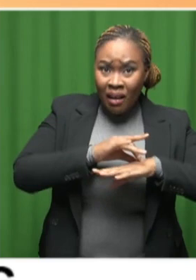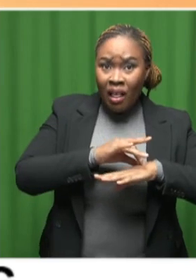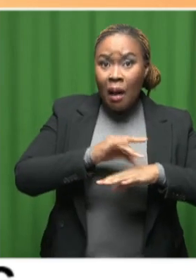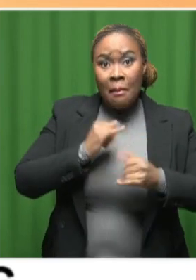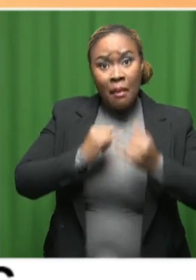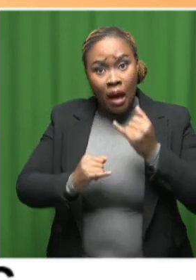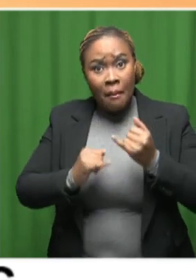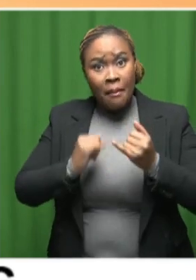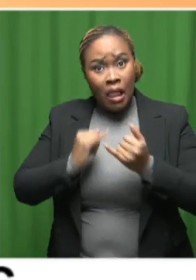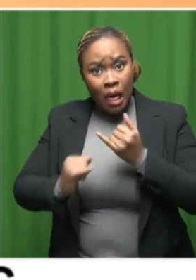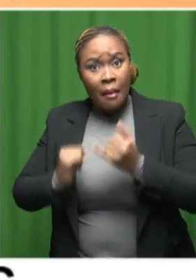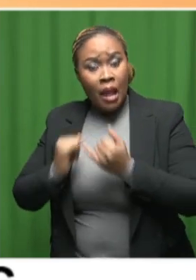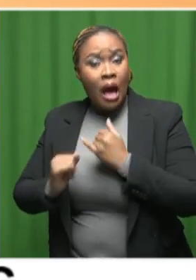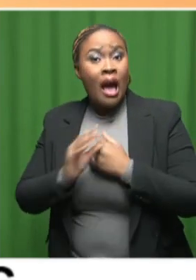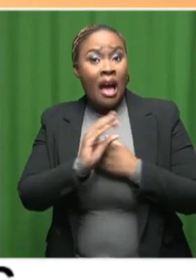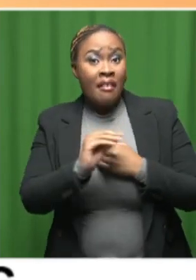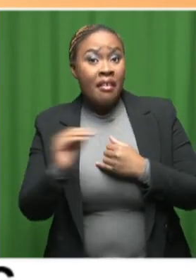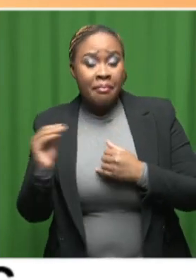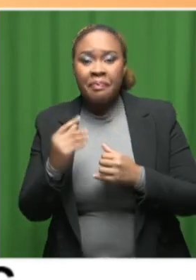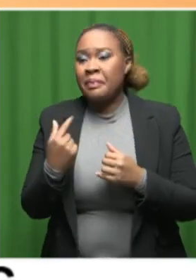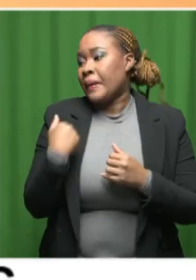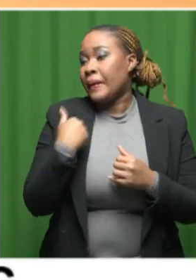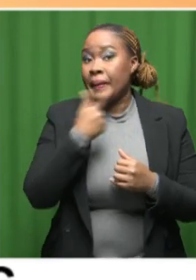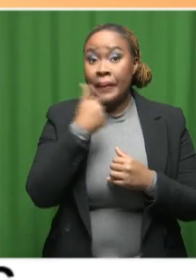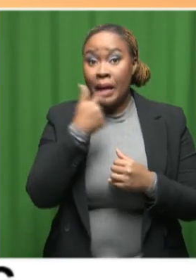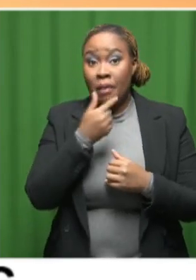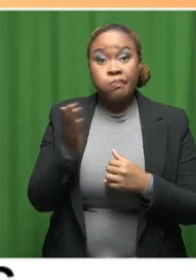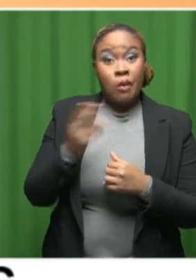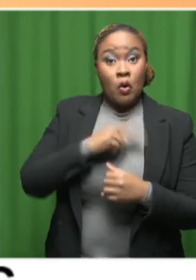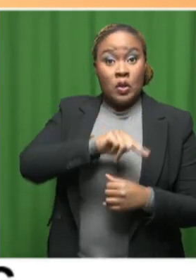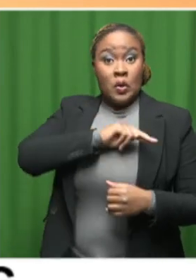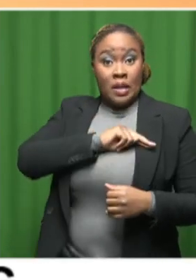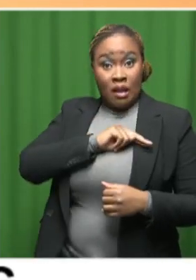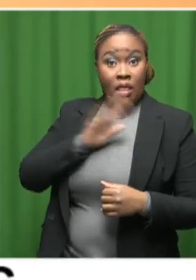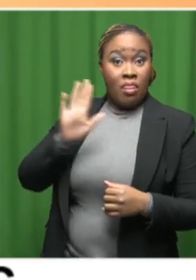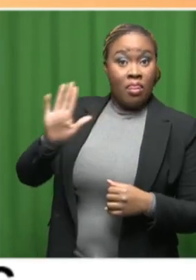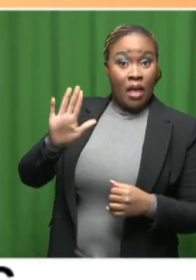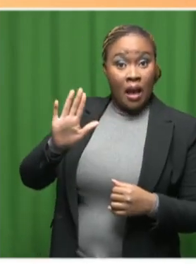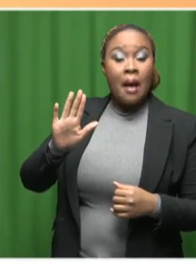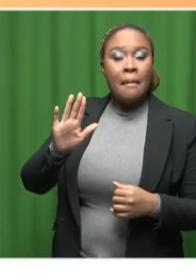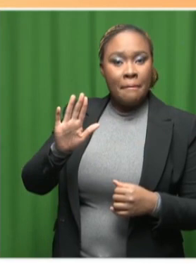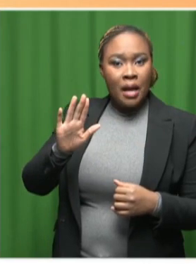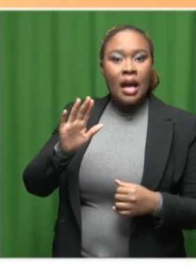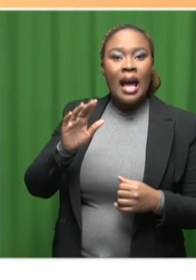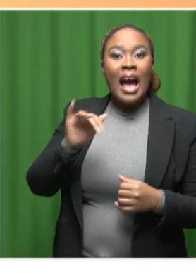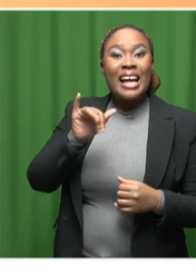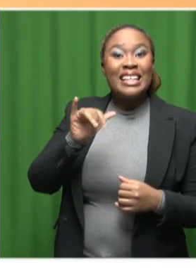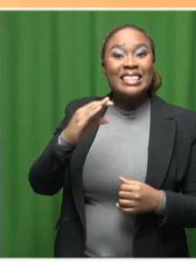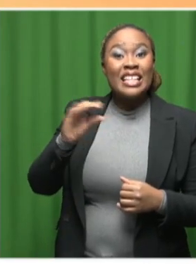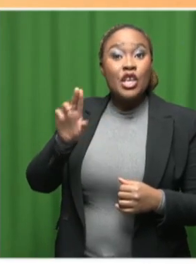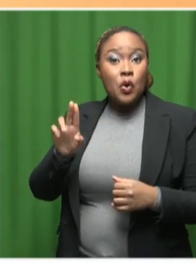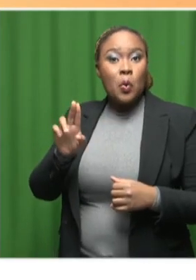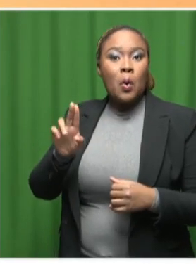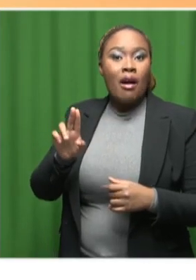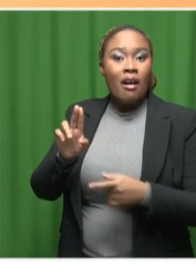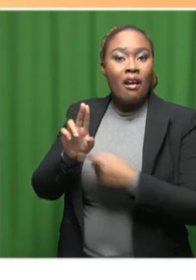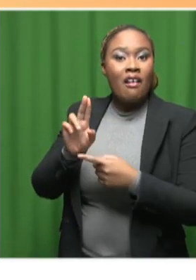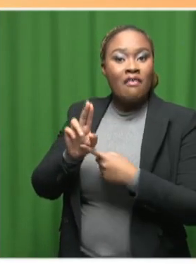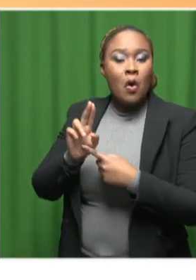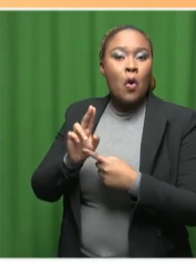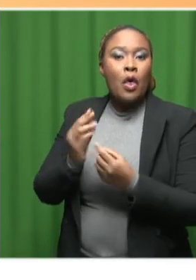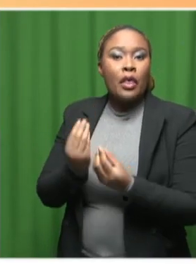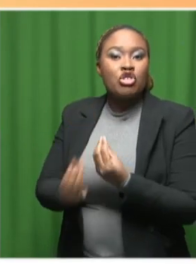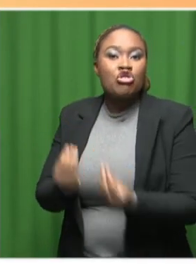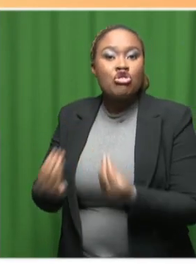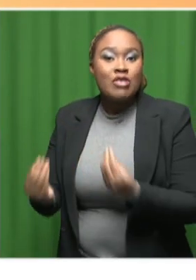Just to give you a quick sense, there was a study done recently in KwaZulu-Natal, in a pediatric ICU, and about 75% of